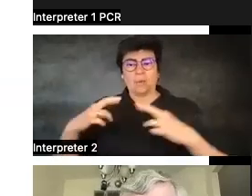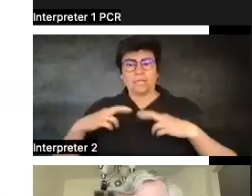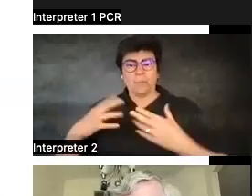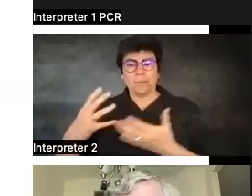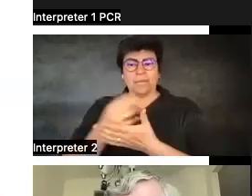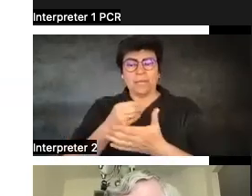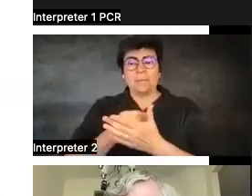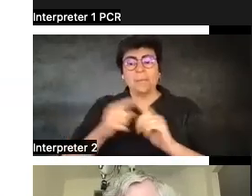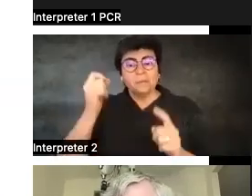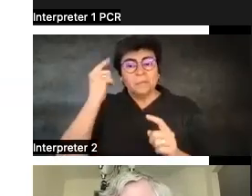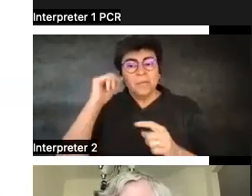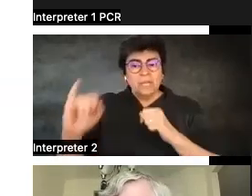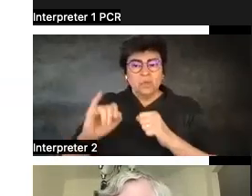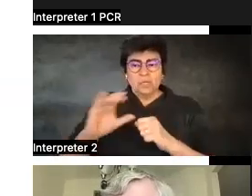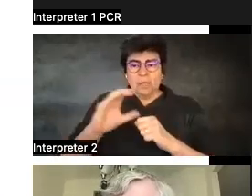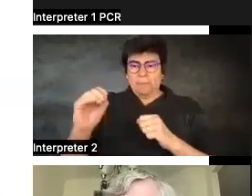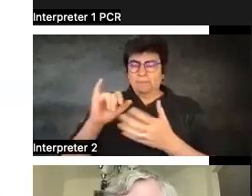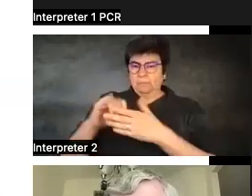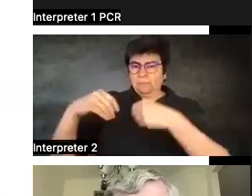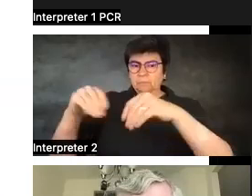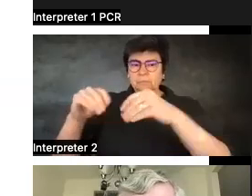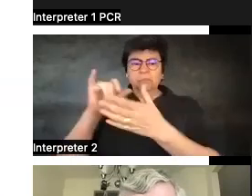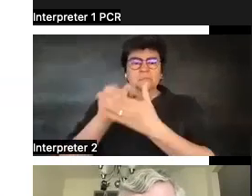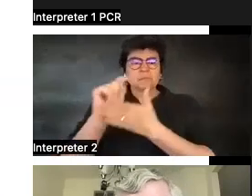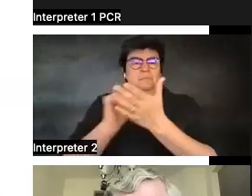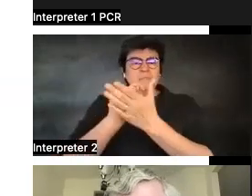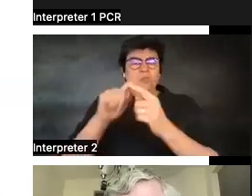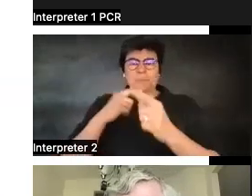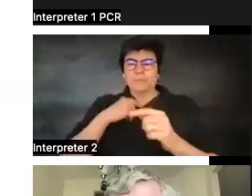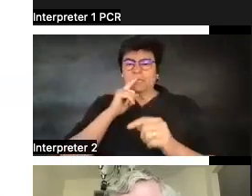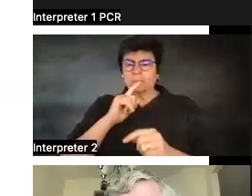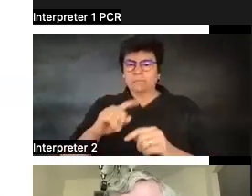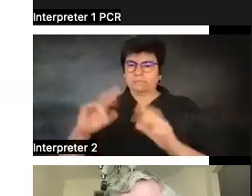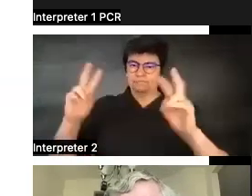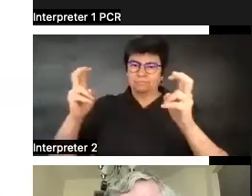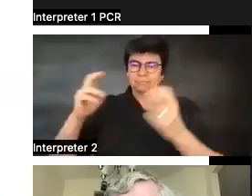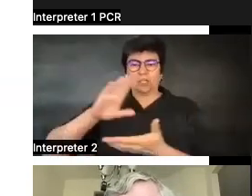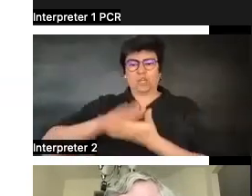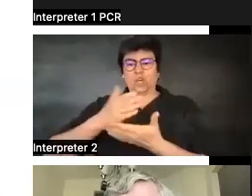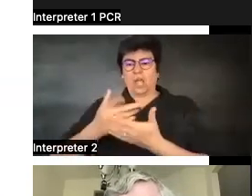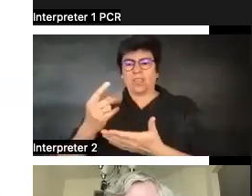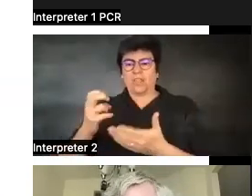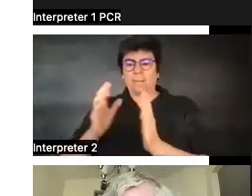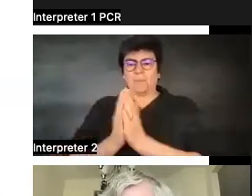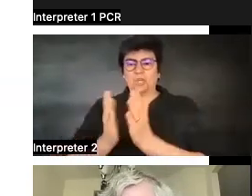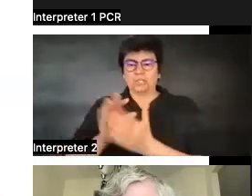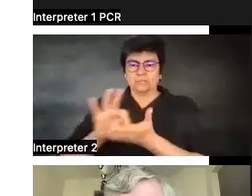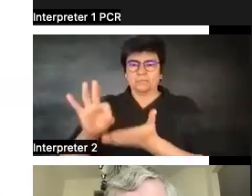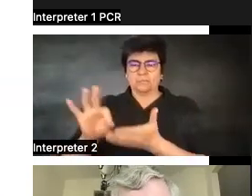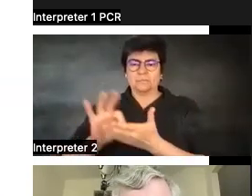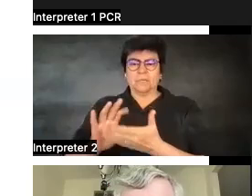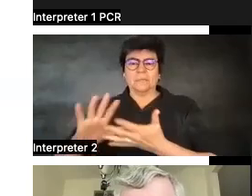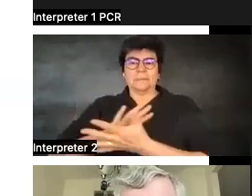the insurance companies, which sold those at the times, to be blunt, cooked the books so that most people